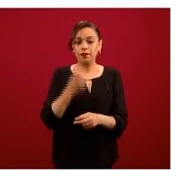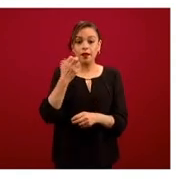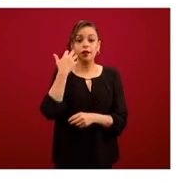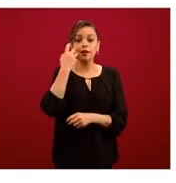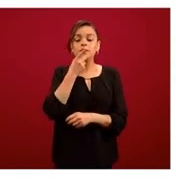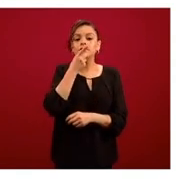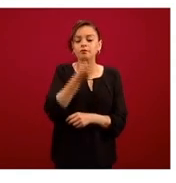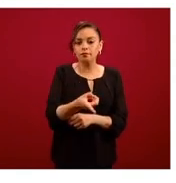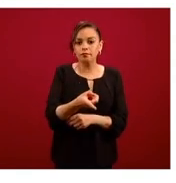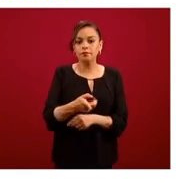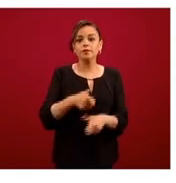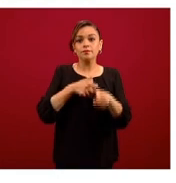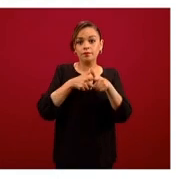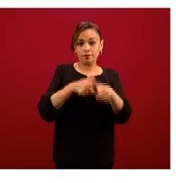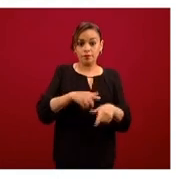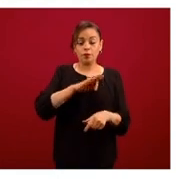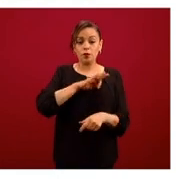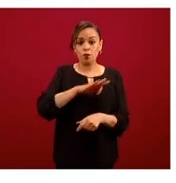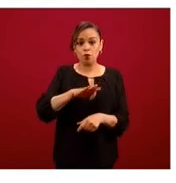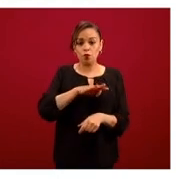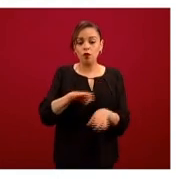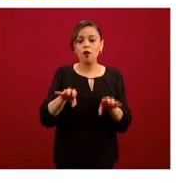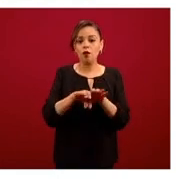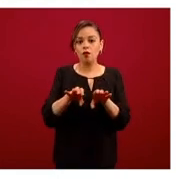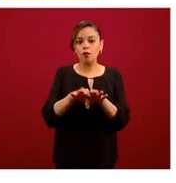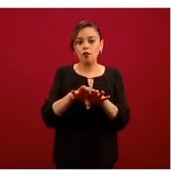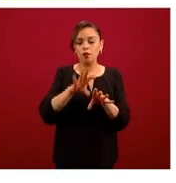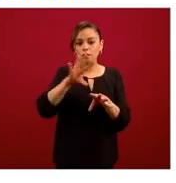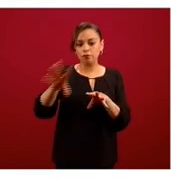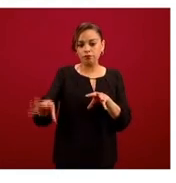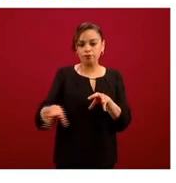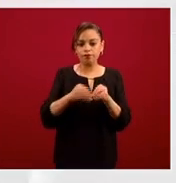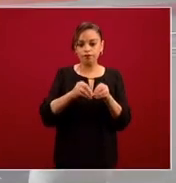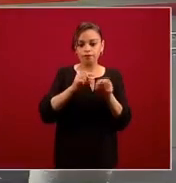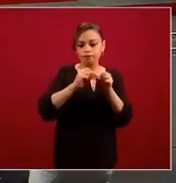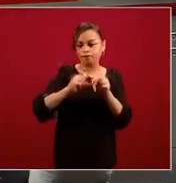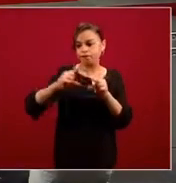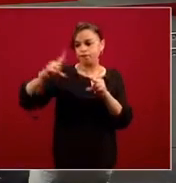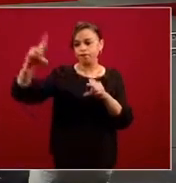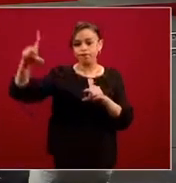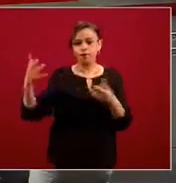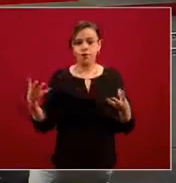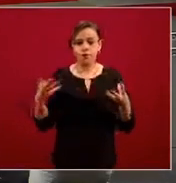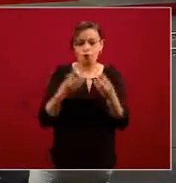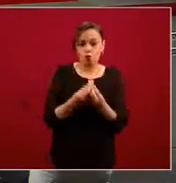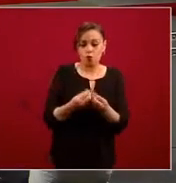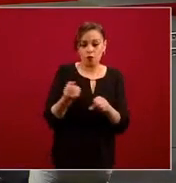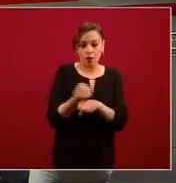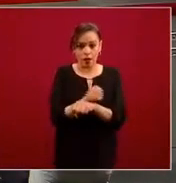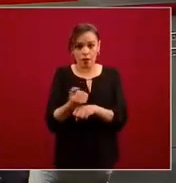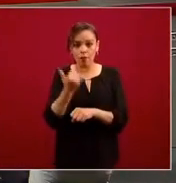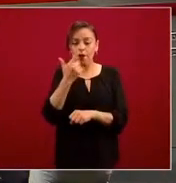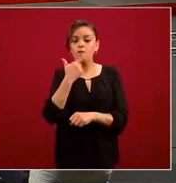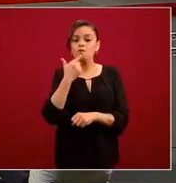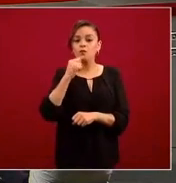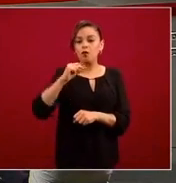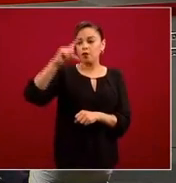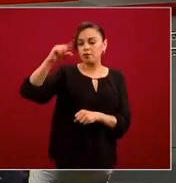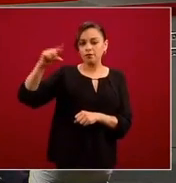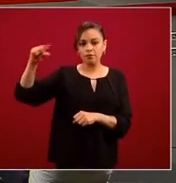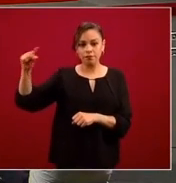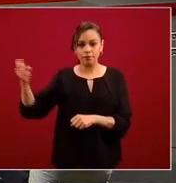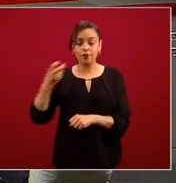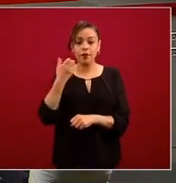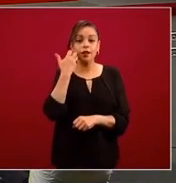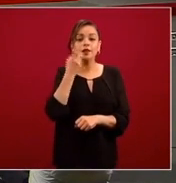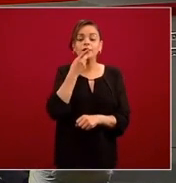and this means that the tendency can show some variation in the next few